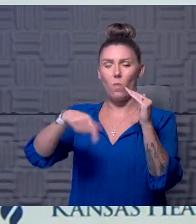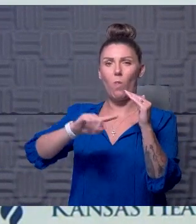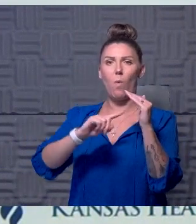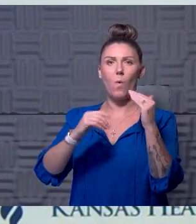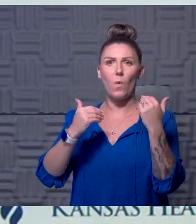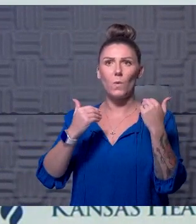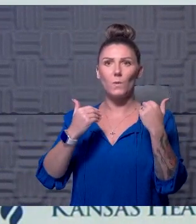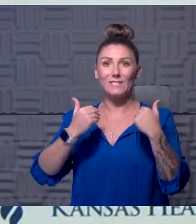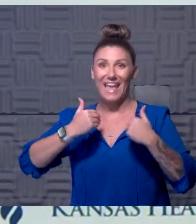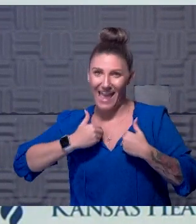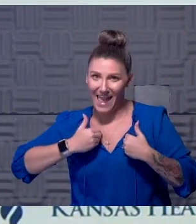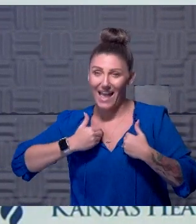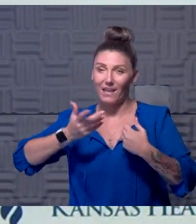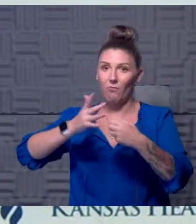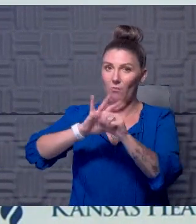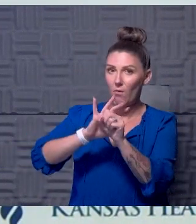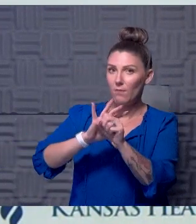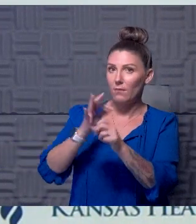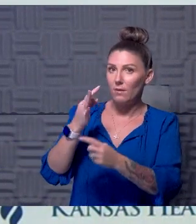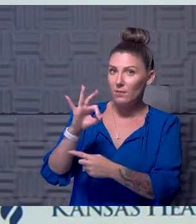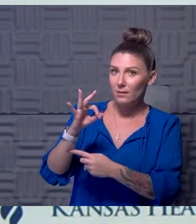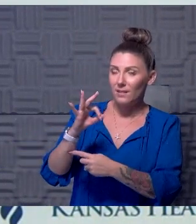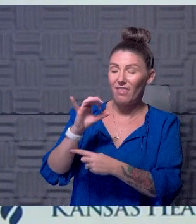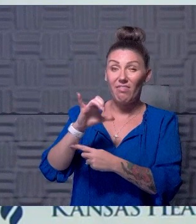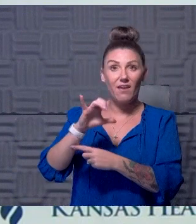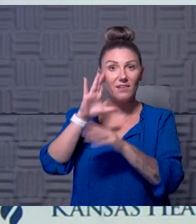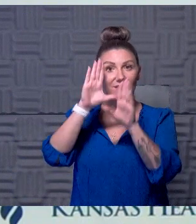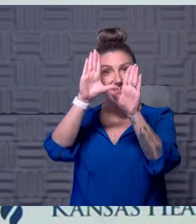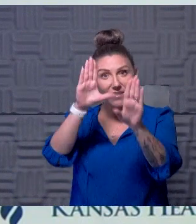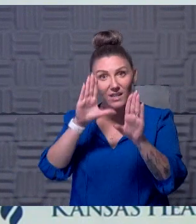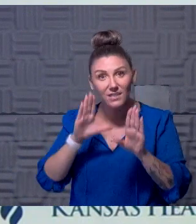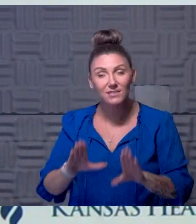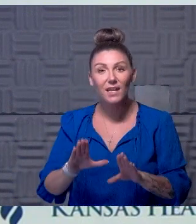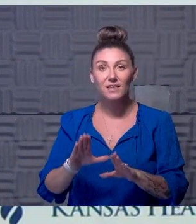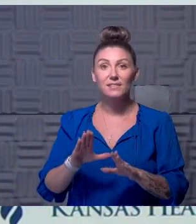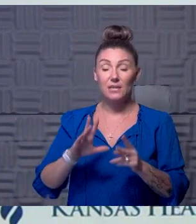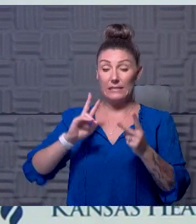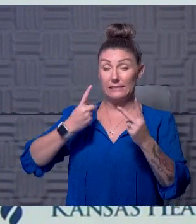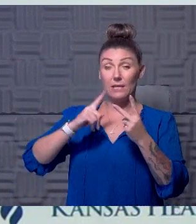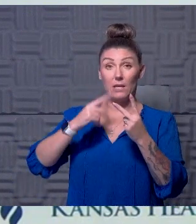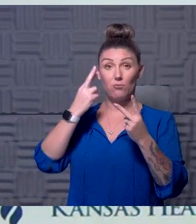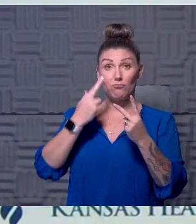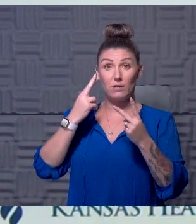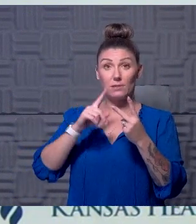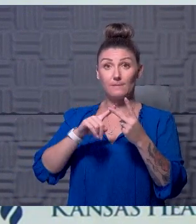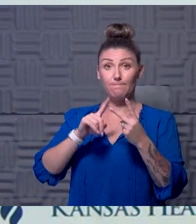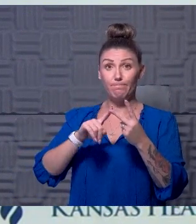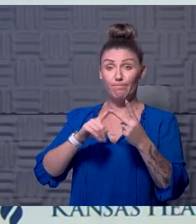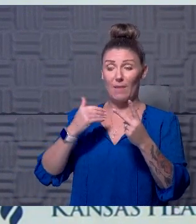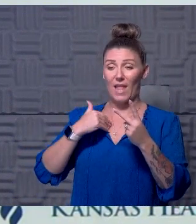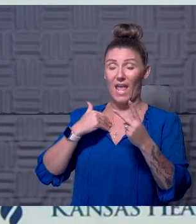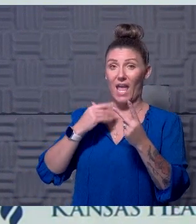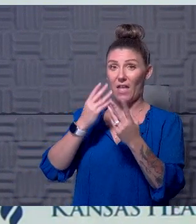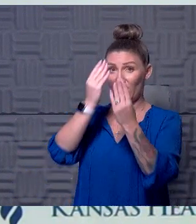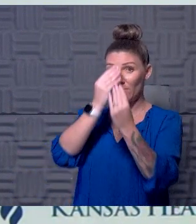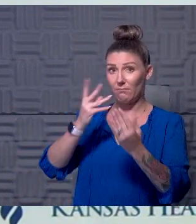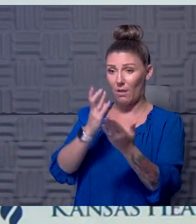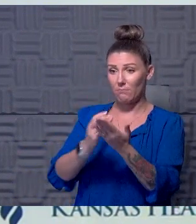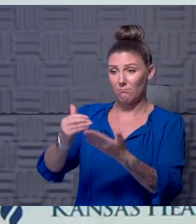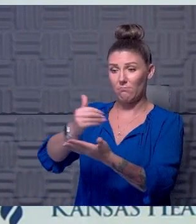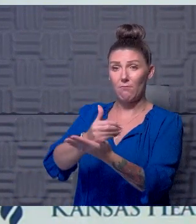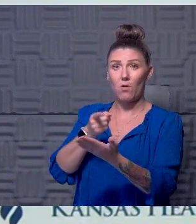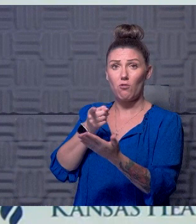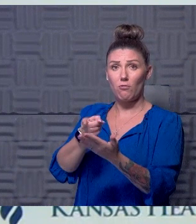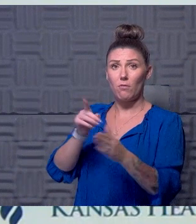actually had the disease. So that is fantastic news. Number two, we had data from the Astrazeneca vaccine trials